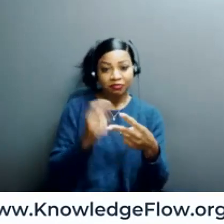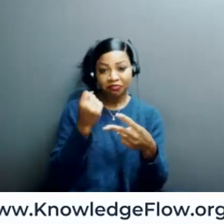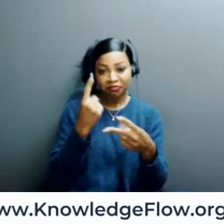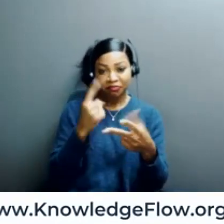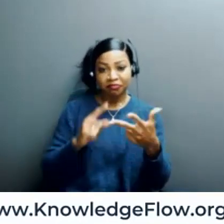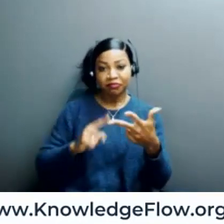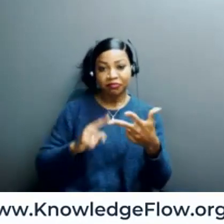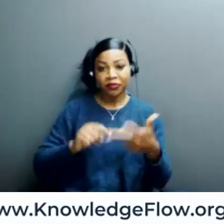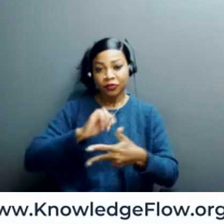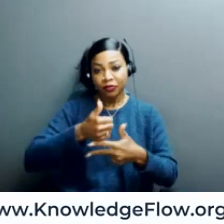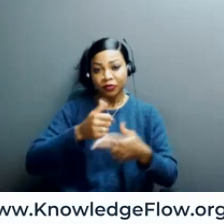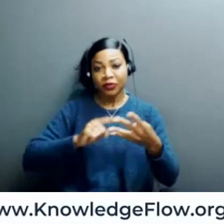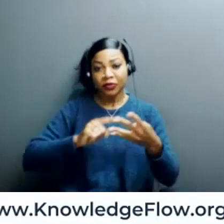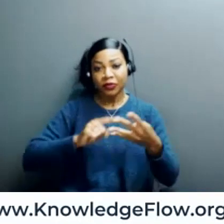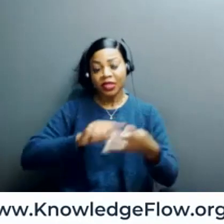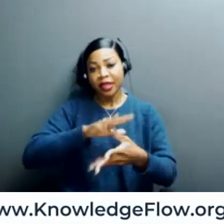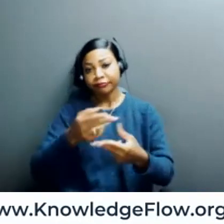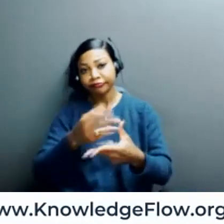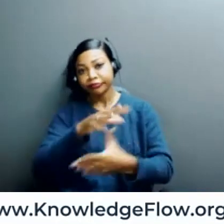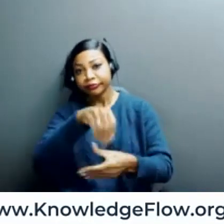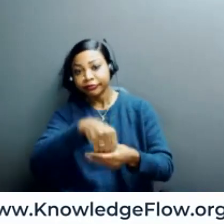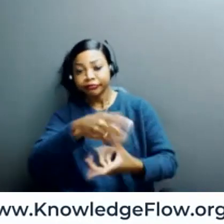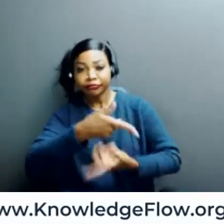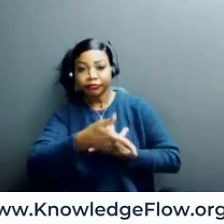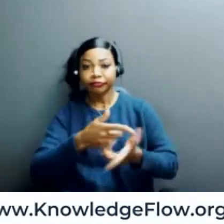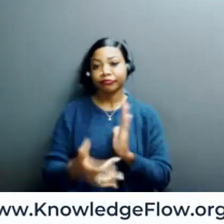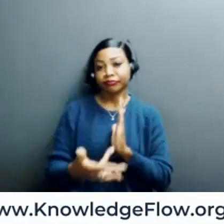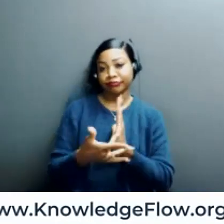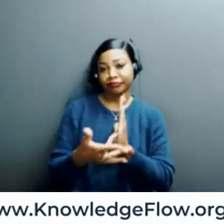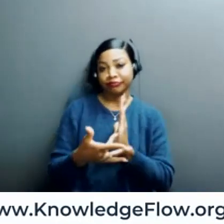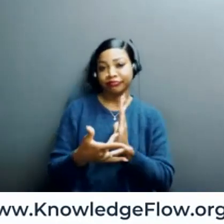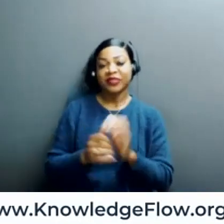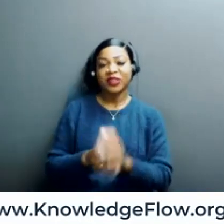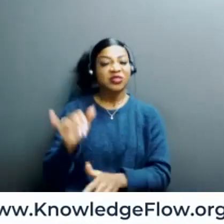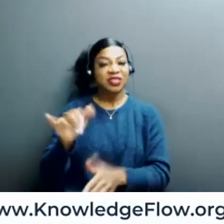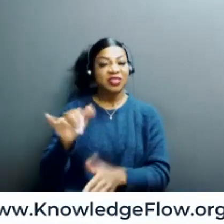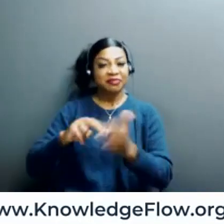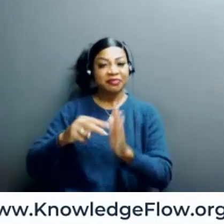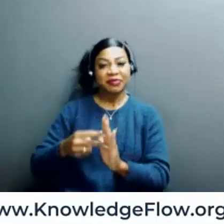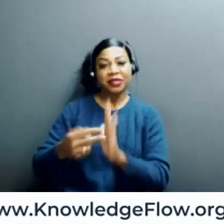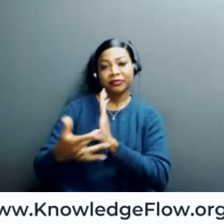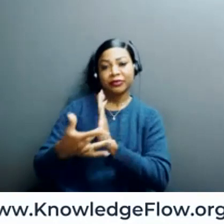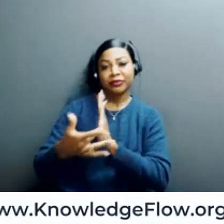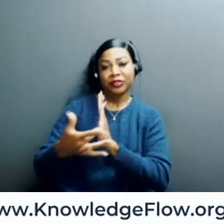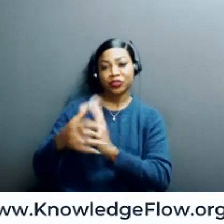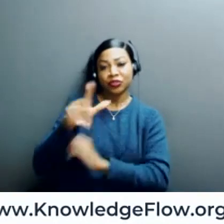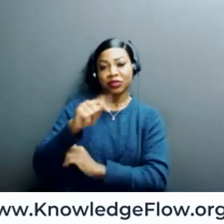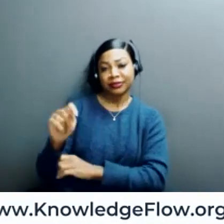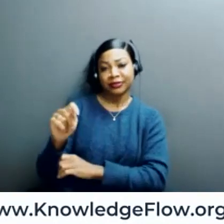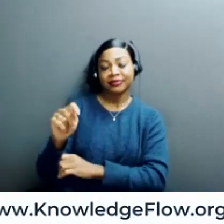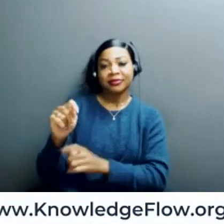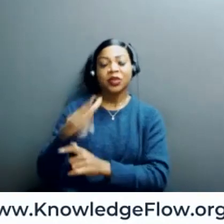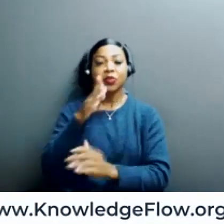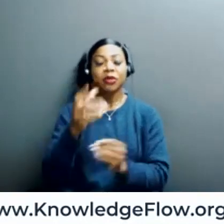um create and engage with technology so that's what digital media literacy is is to us and um and yeah I'm sure we'll we'll dive into